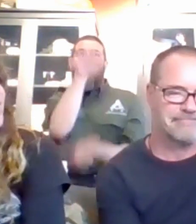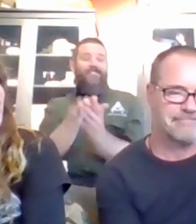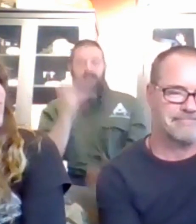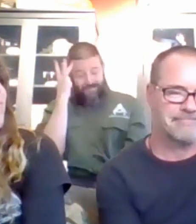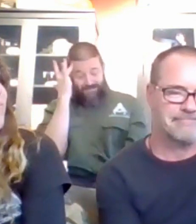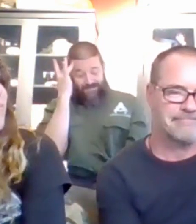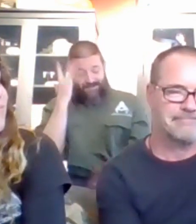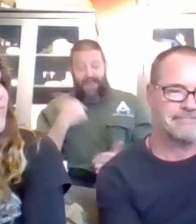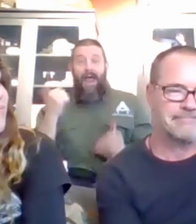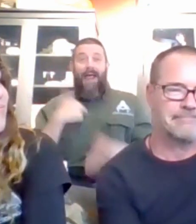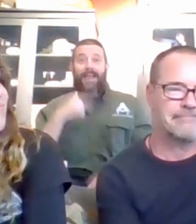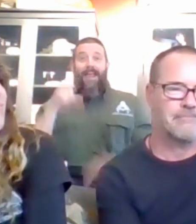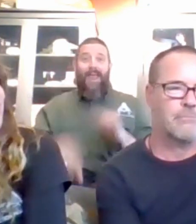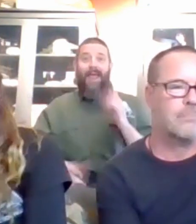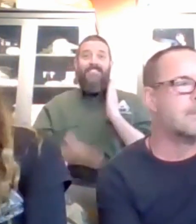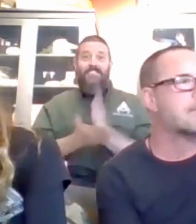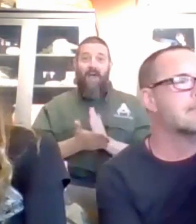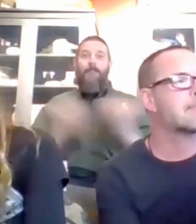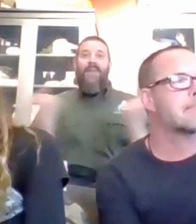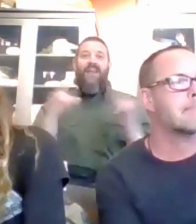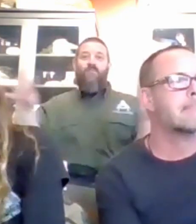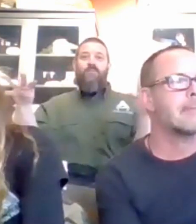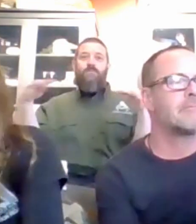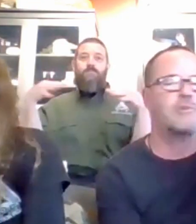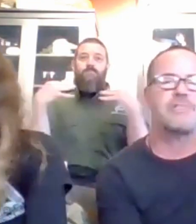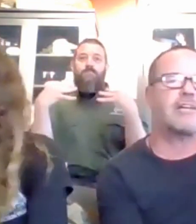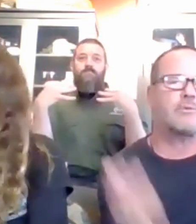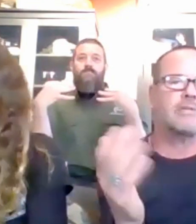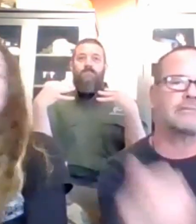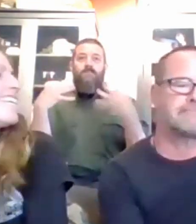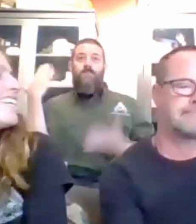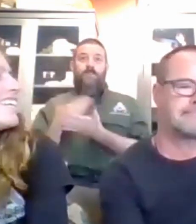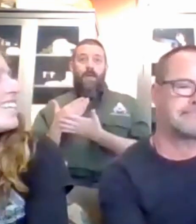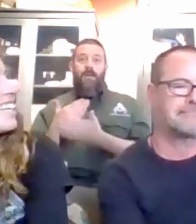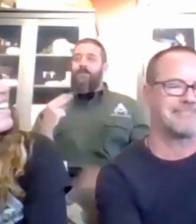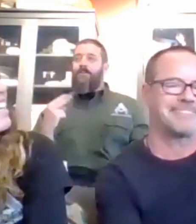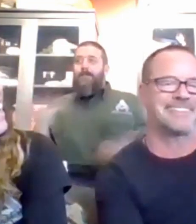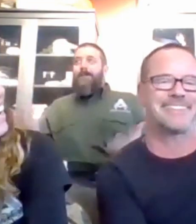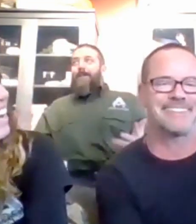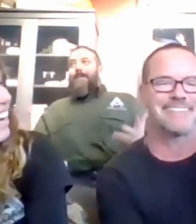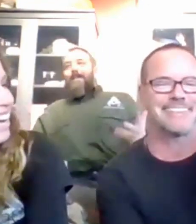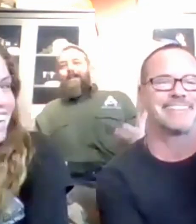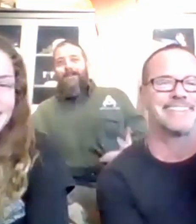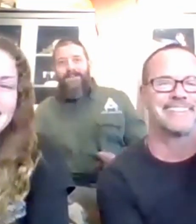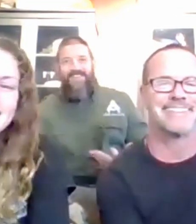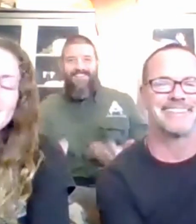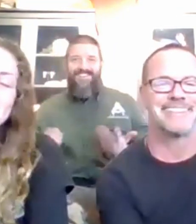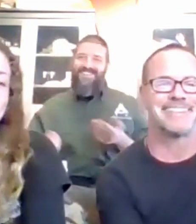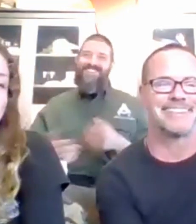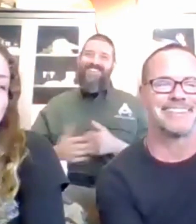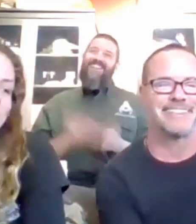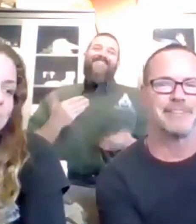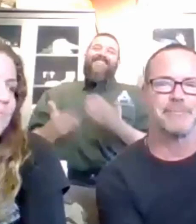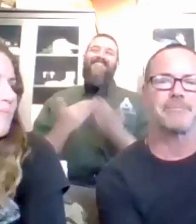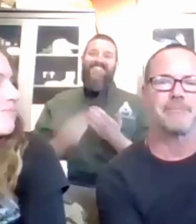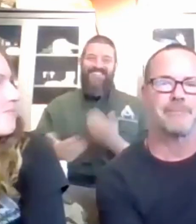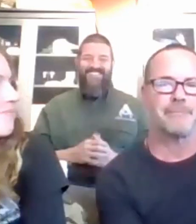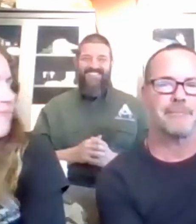do do, and then I just can't stop, and then everybody around me hates me, and I just tell the world.